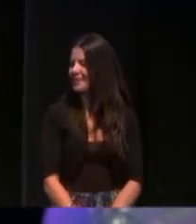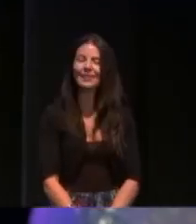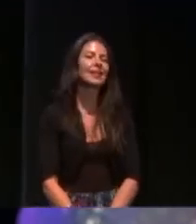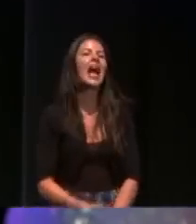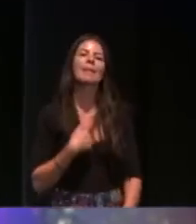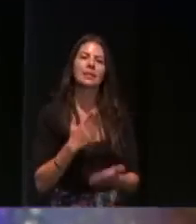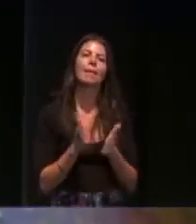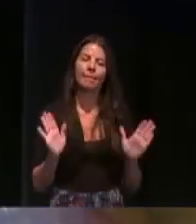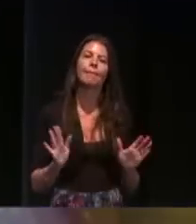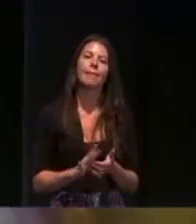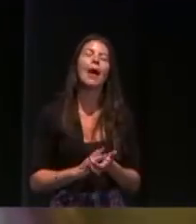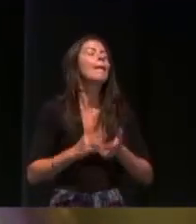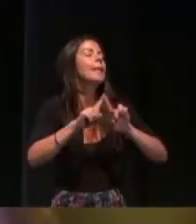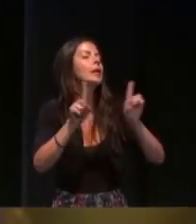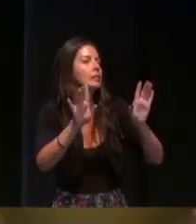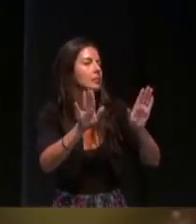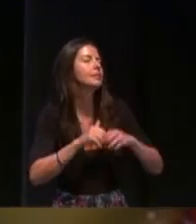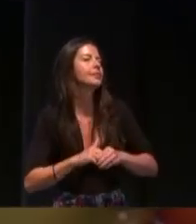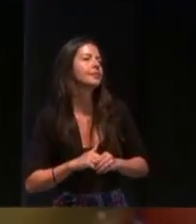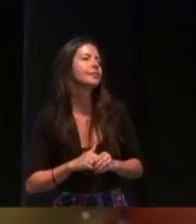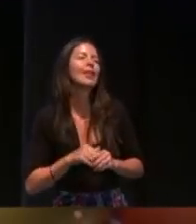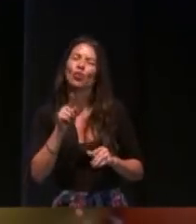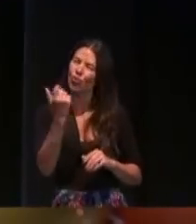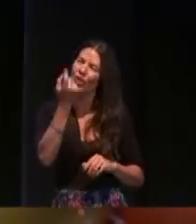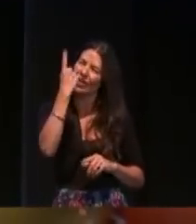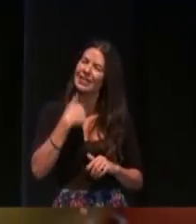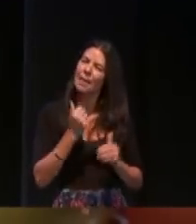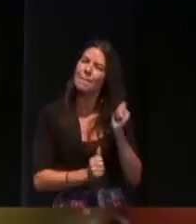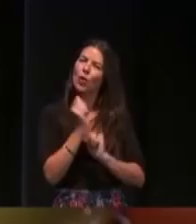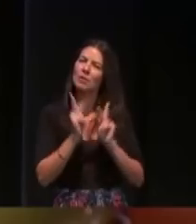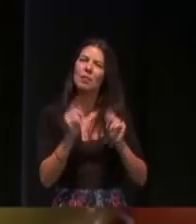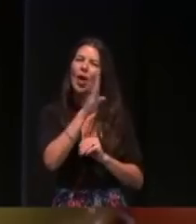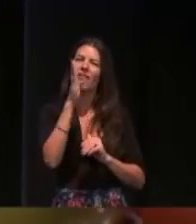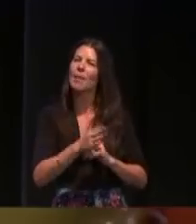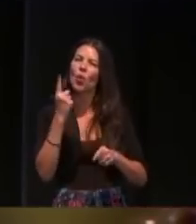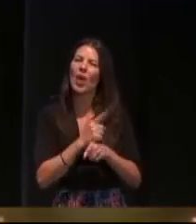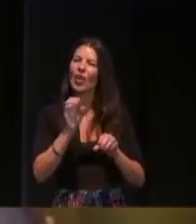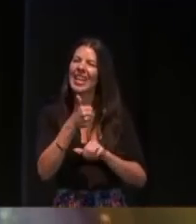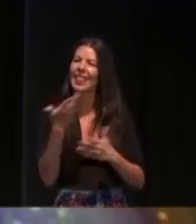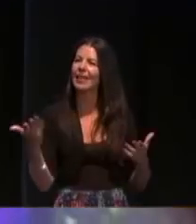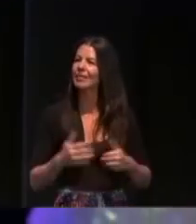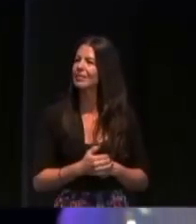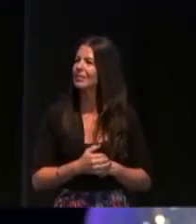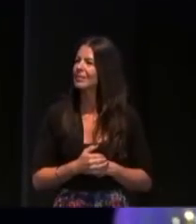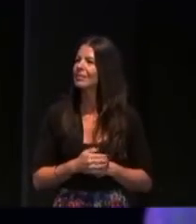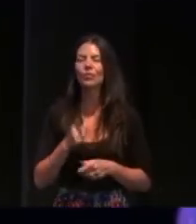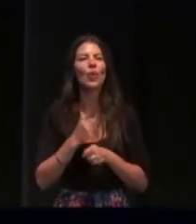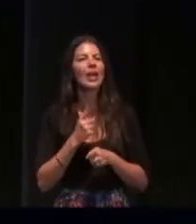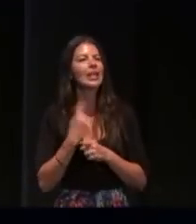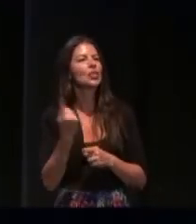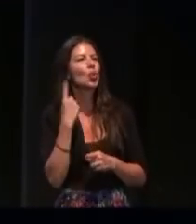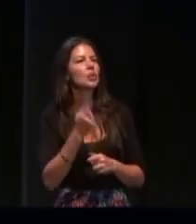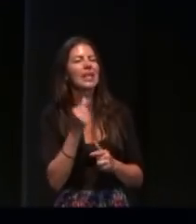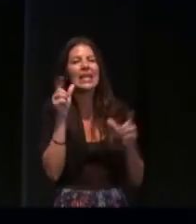I'm going to stop. But do you realize that the majority have never been right on anything? Pretty much. It's always been